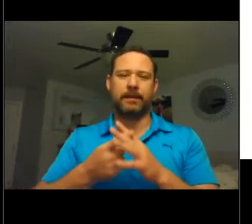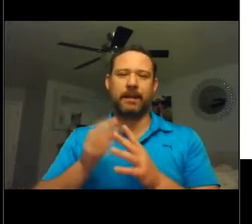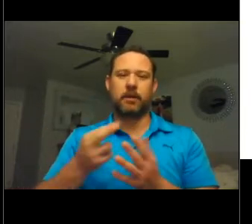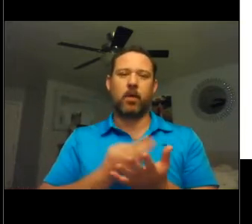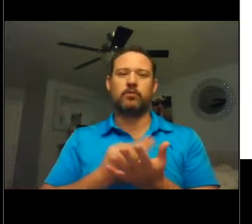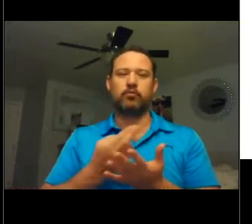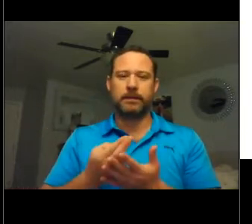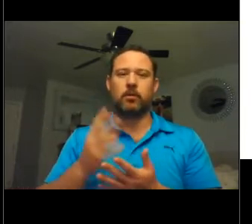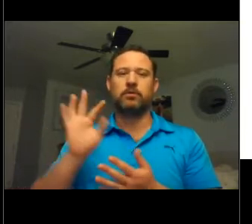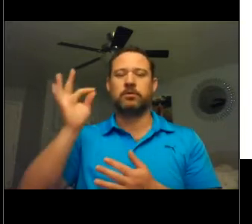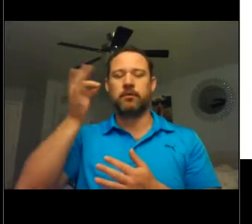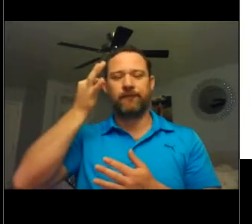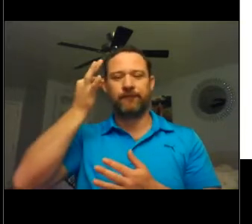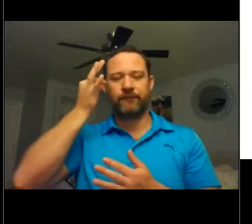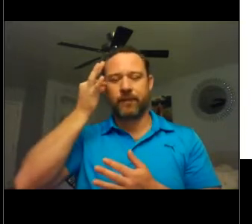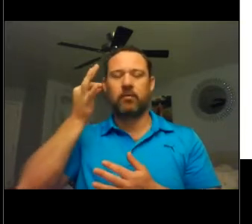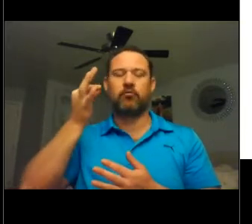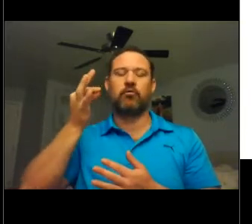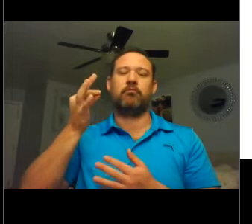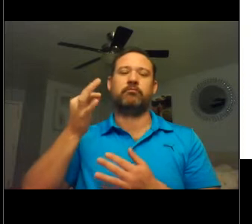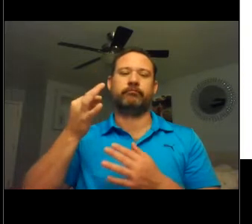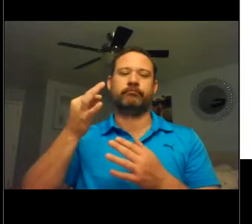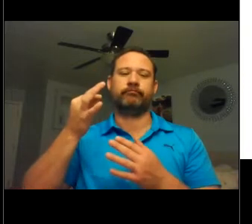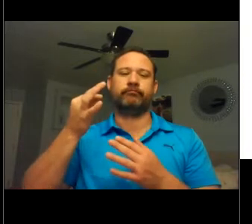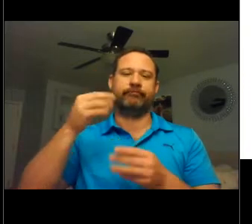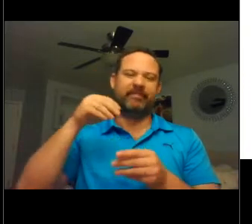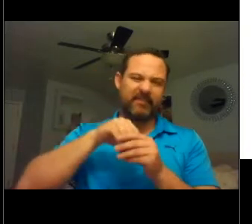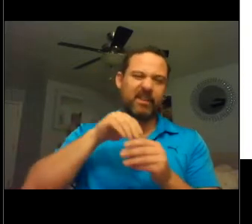so the federal infrastructure investments?